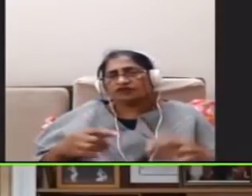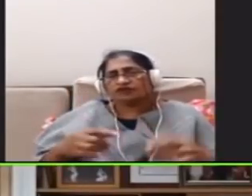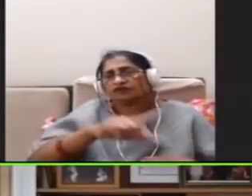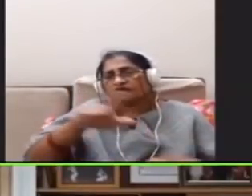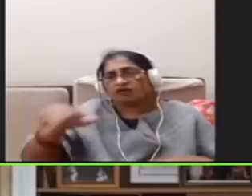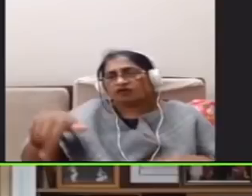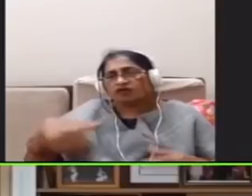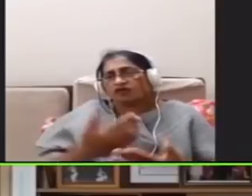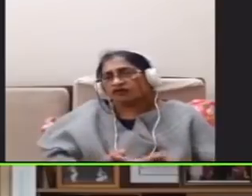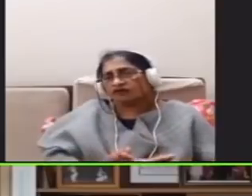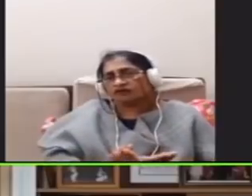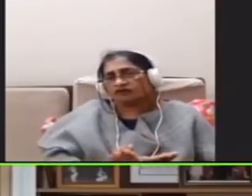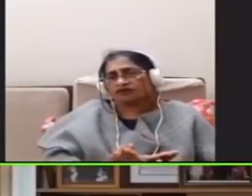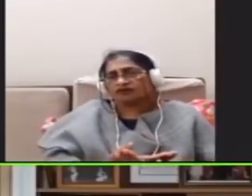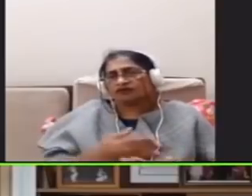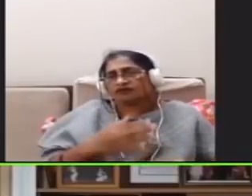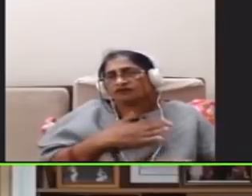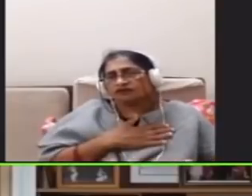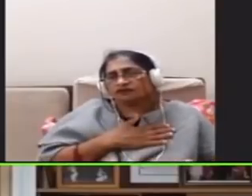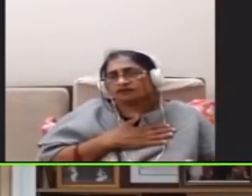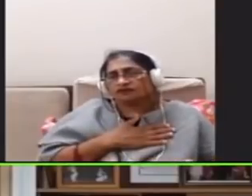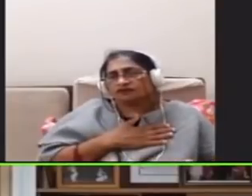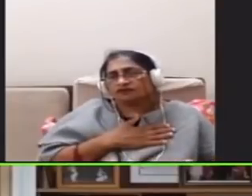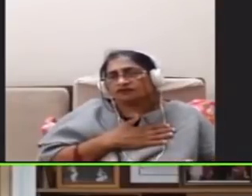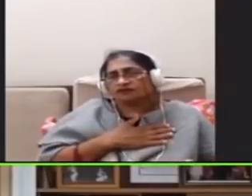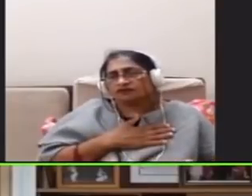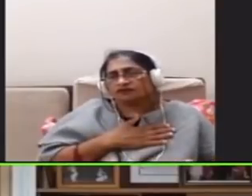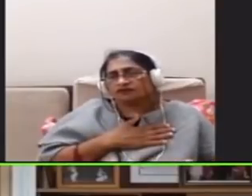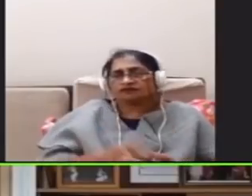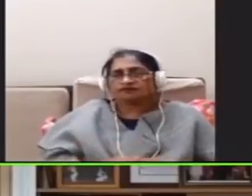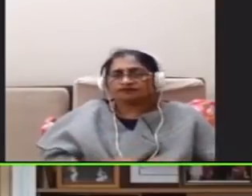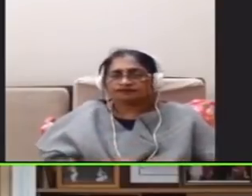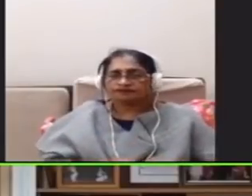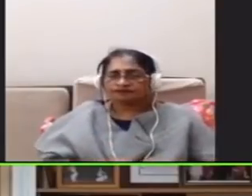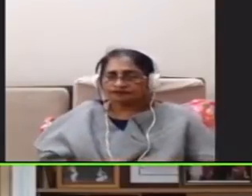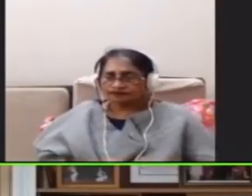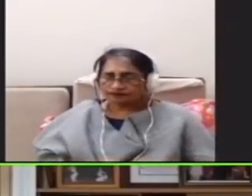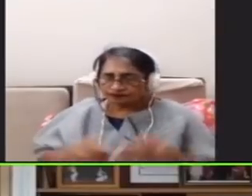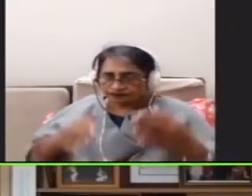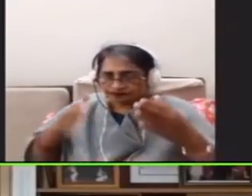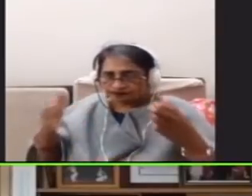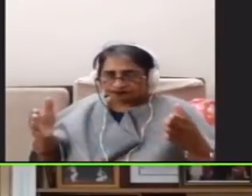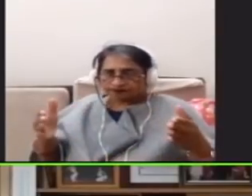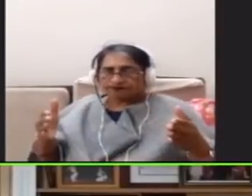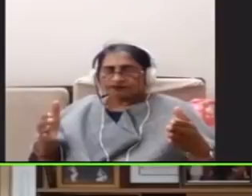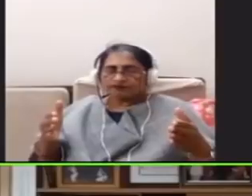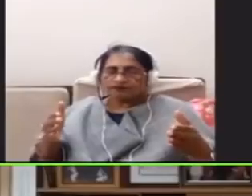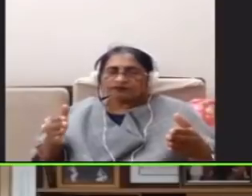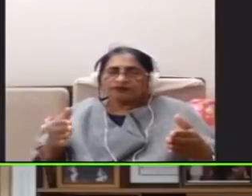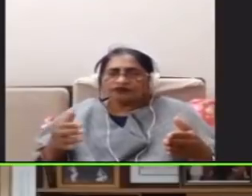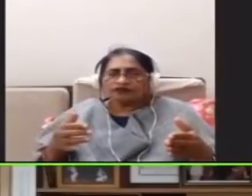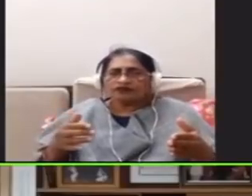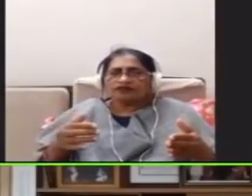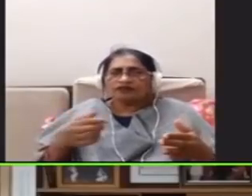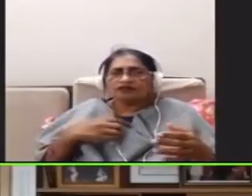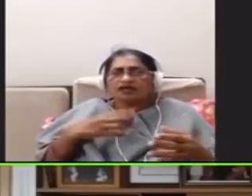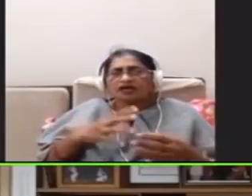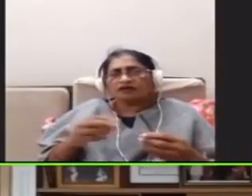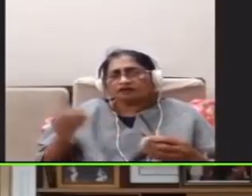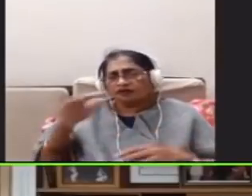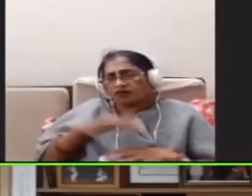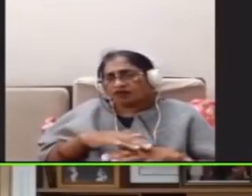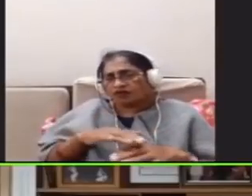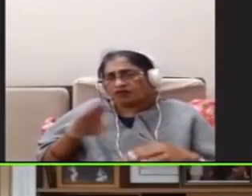And personally, myself, being an artistic director of one of the largest performing centers in Princeton, and being on the board